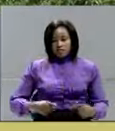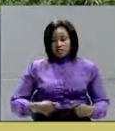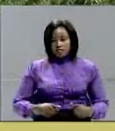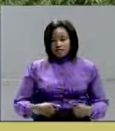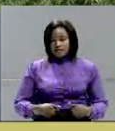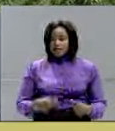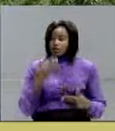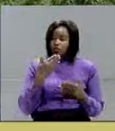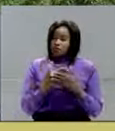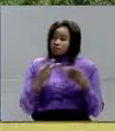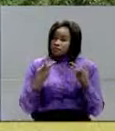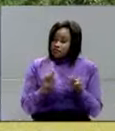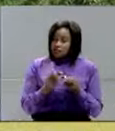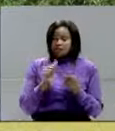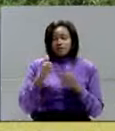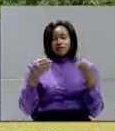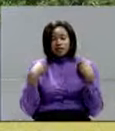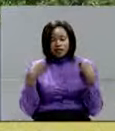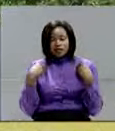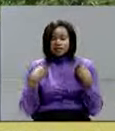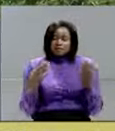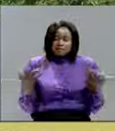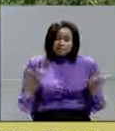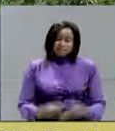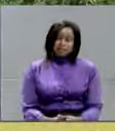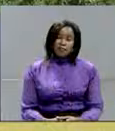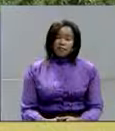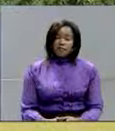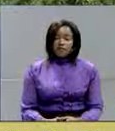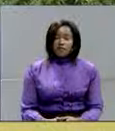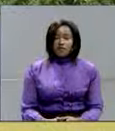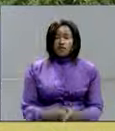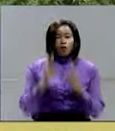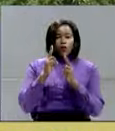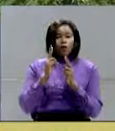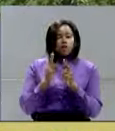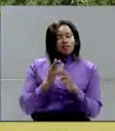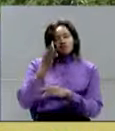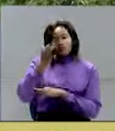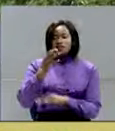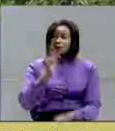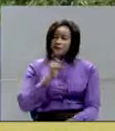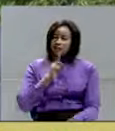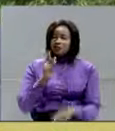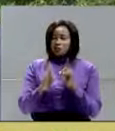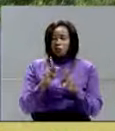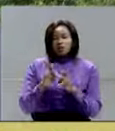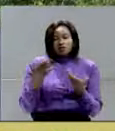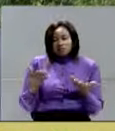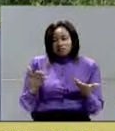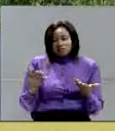decent facilities to practice and play sport. Hopefully our future champions will be made from